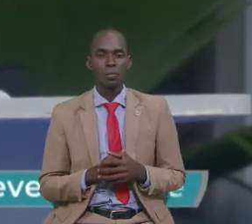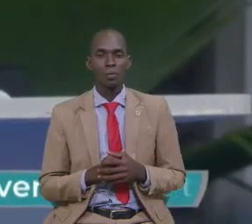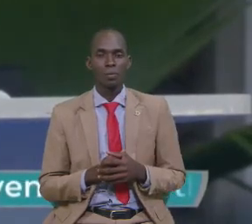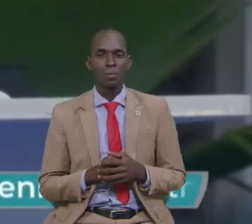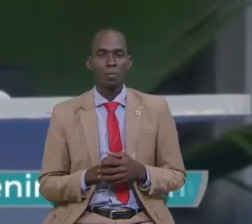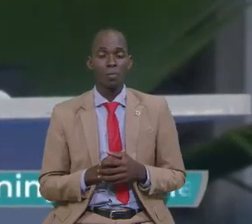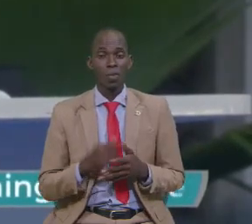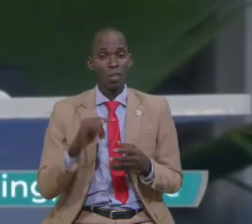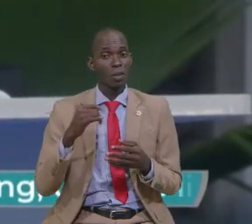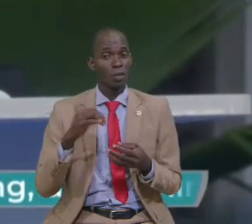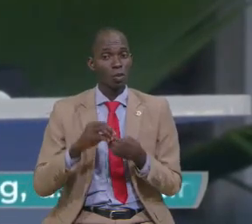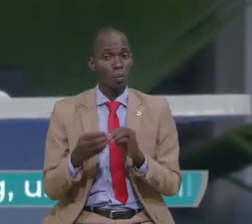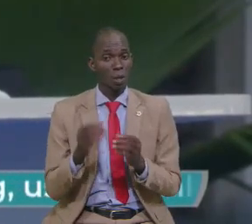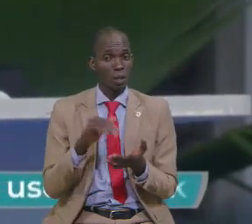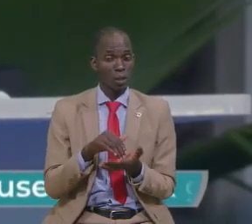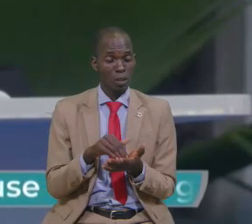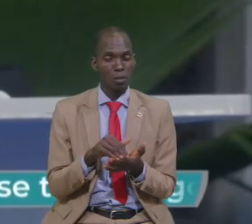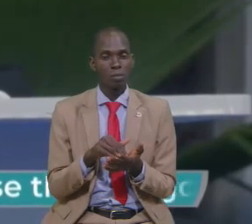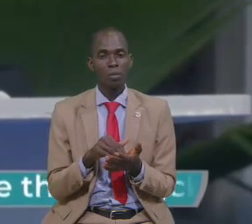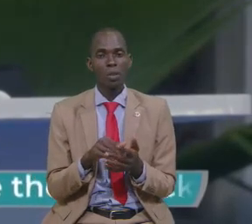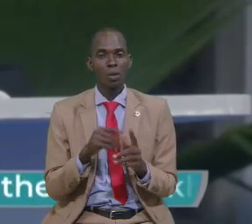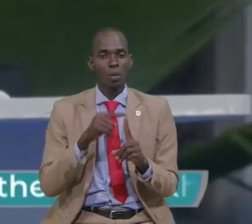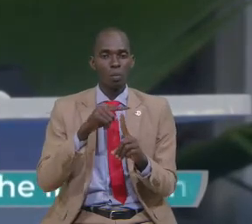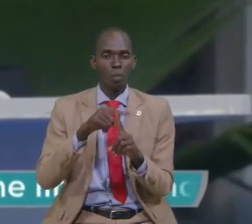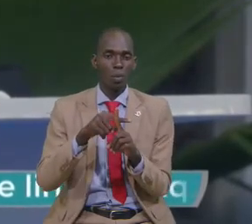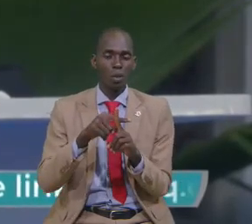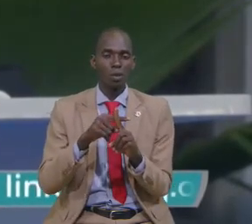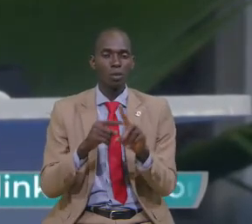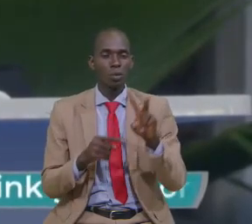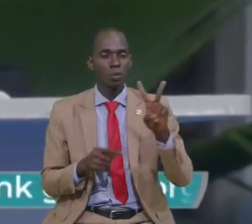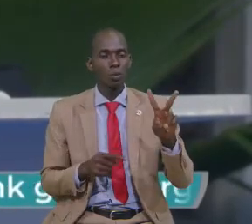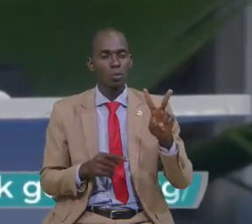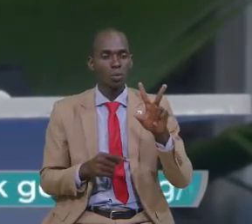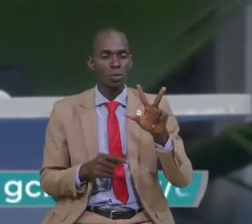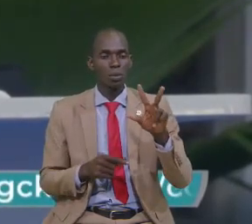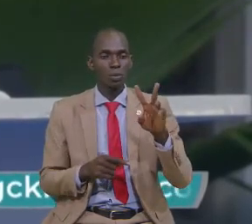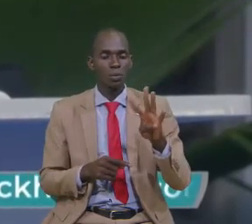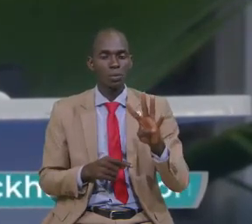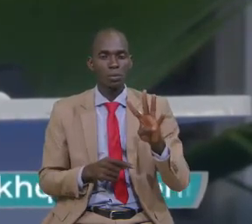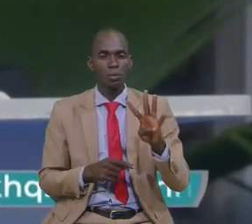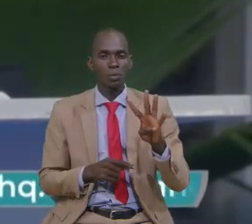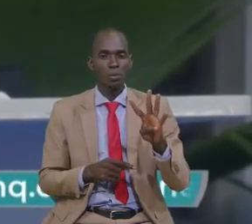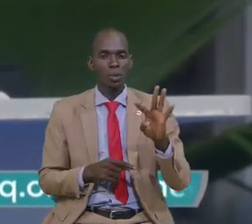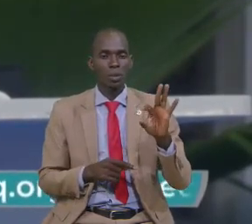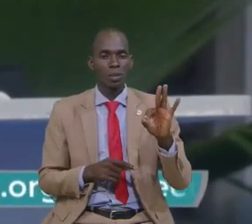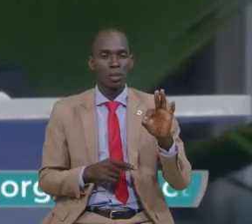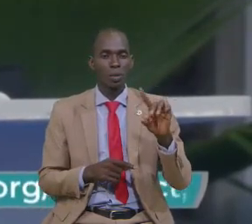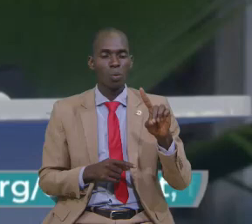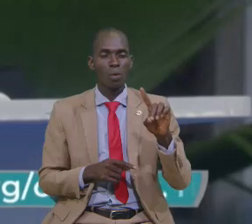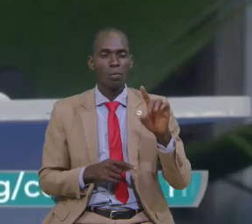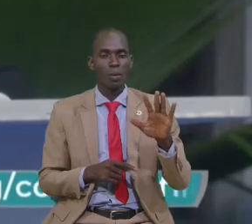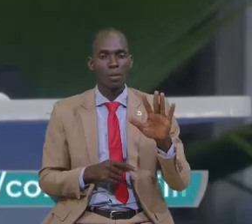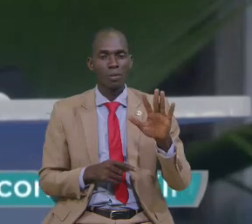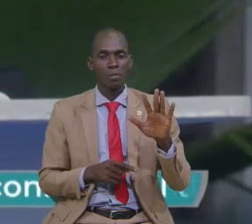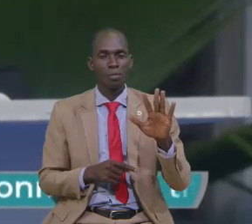again I'll call it out plus two three four nine one five